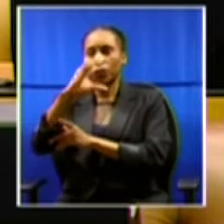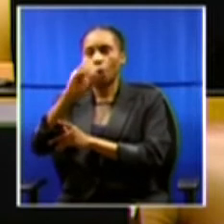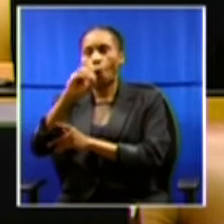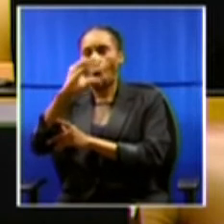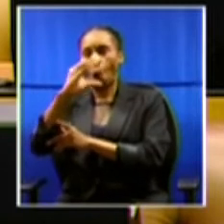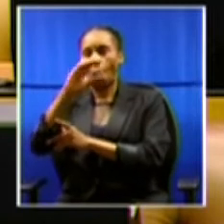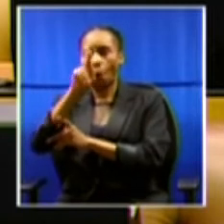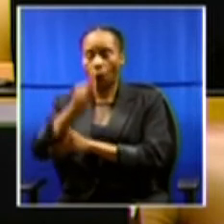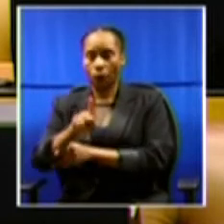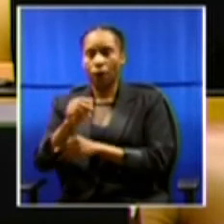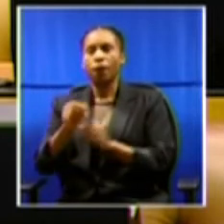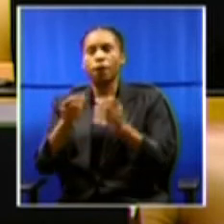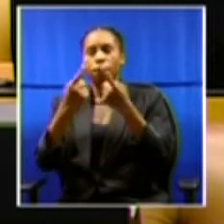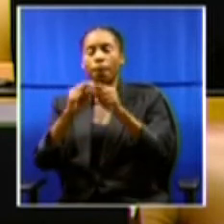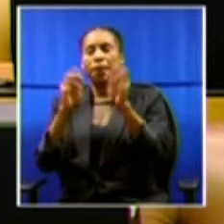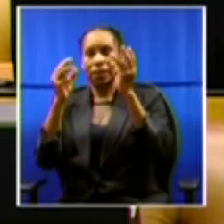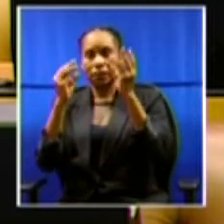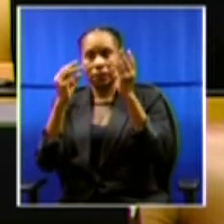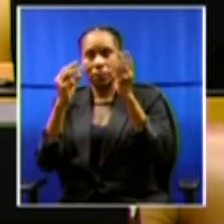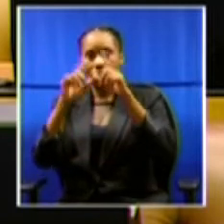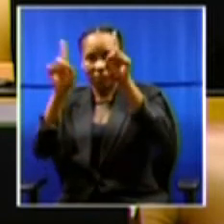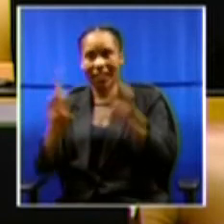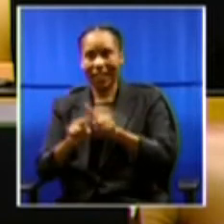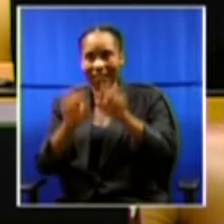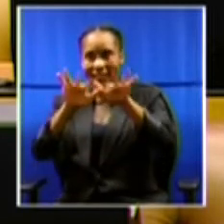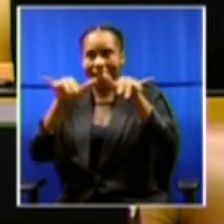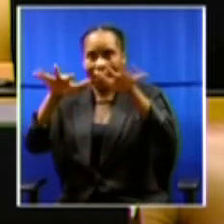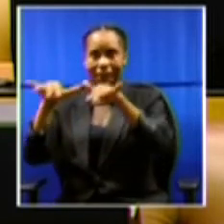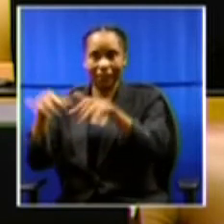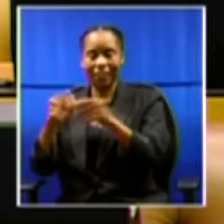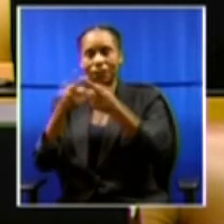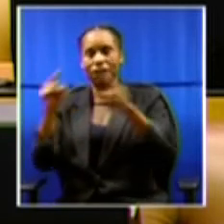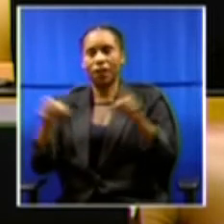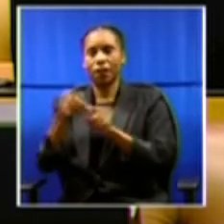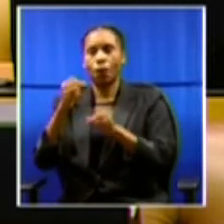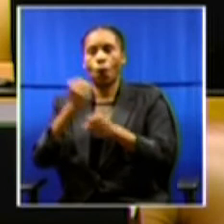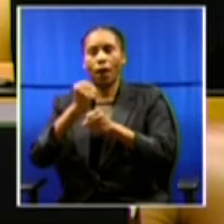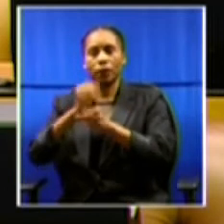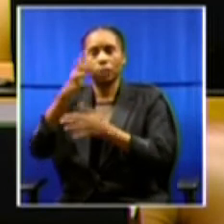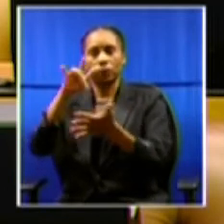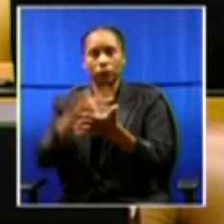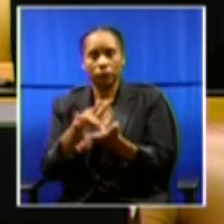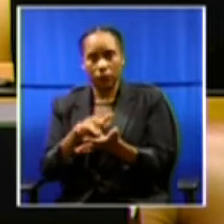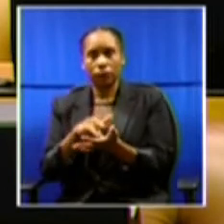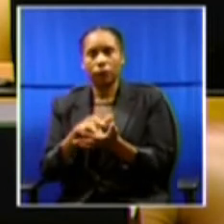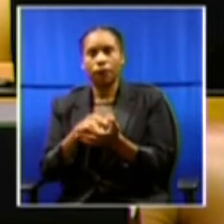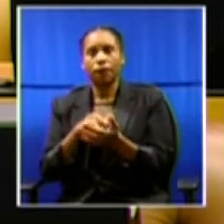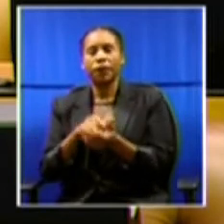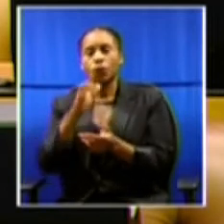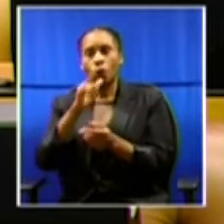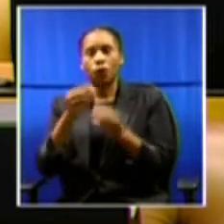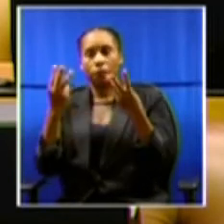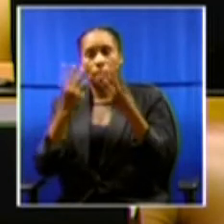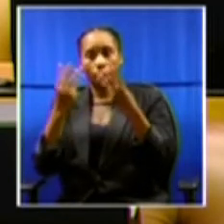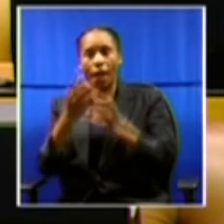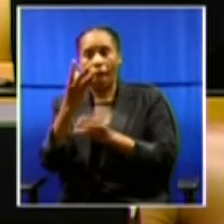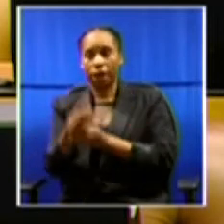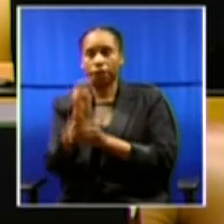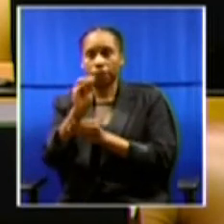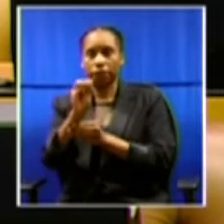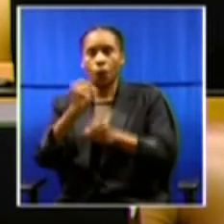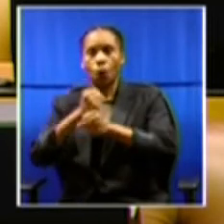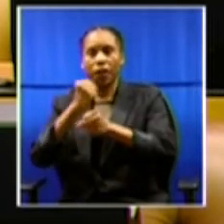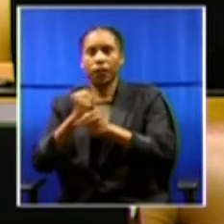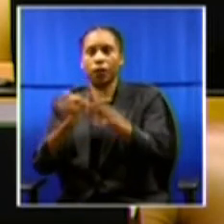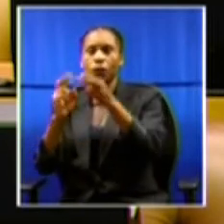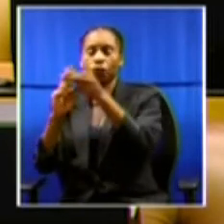the specialized desk in different police stations. I have given the answer that we're working on the units, given the figures in